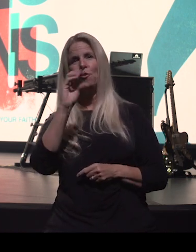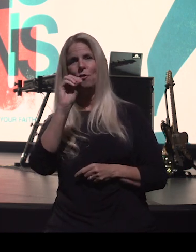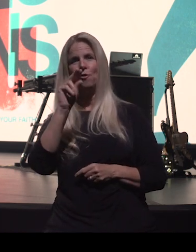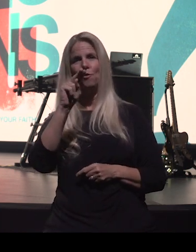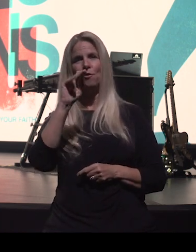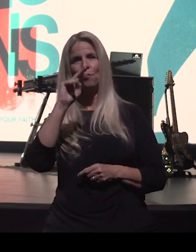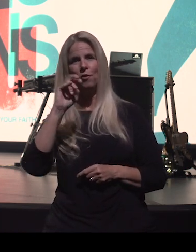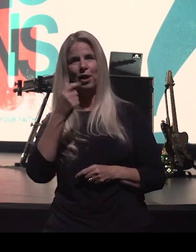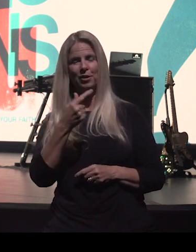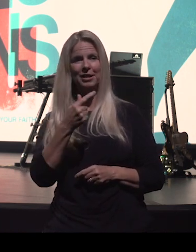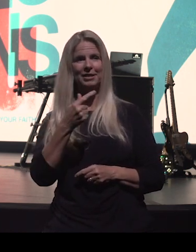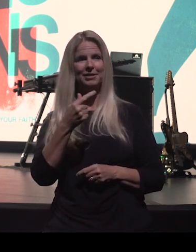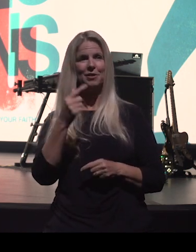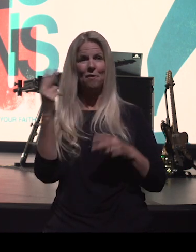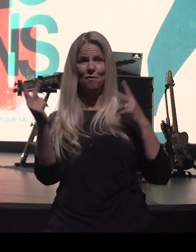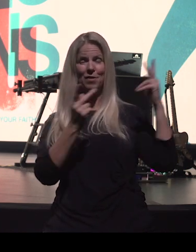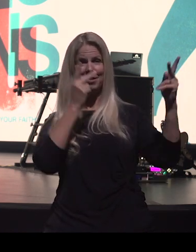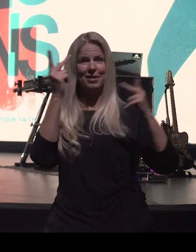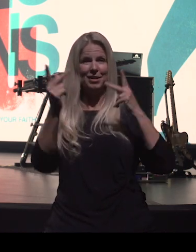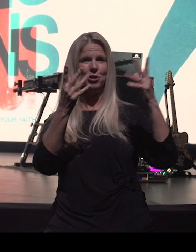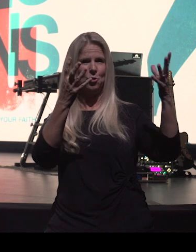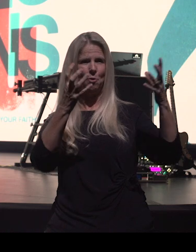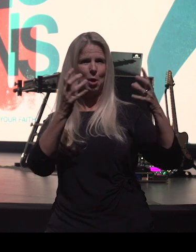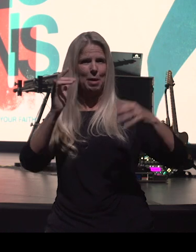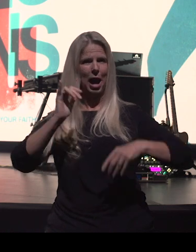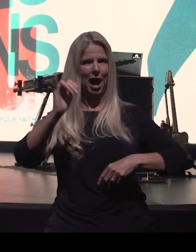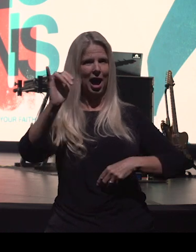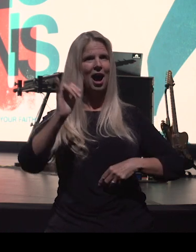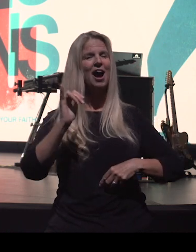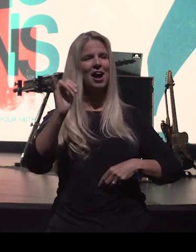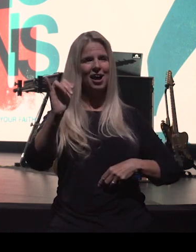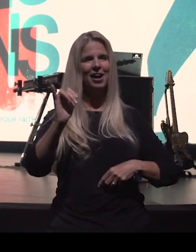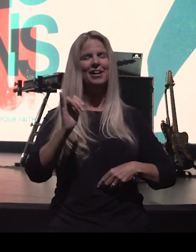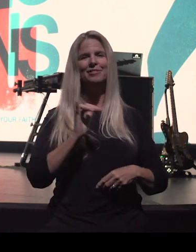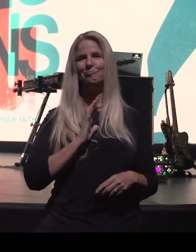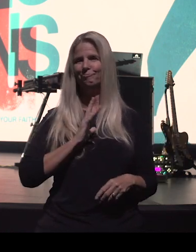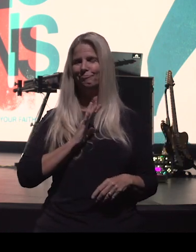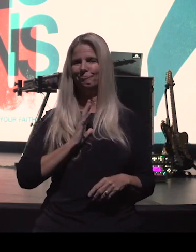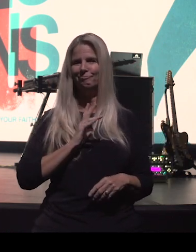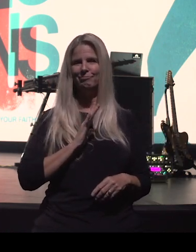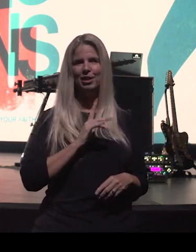I'm gonna get ripped like him. You know, I mean, you're gonna like, I'm gonna get buff. And so